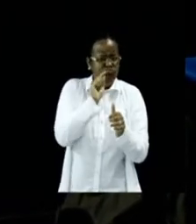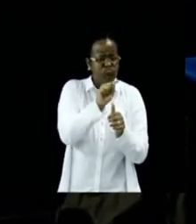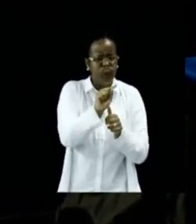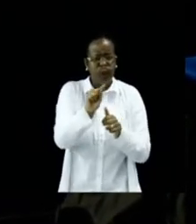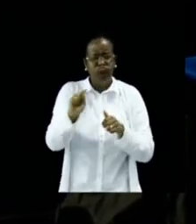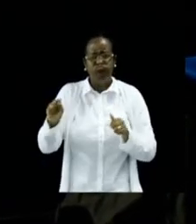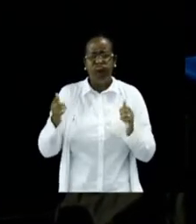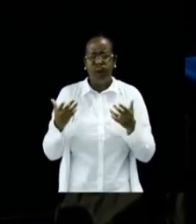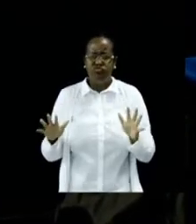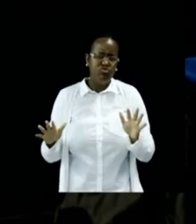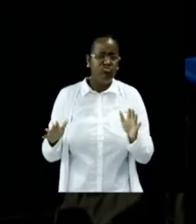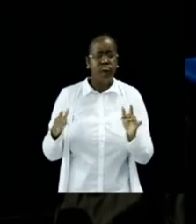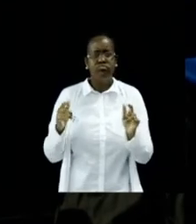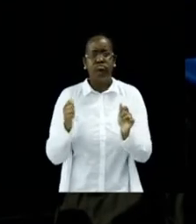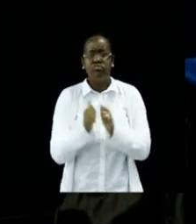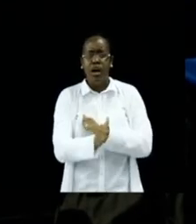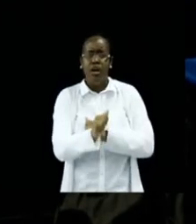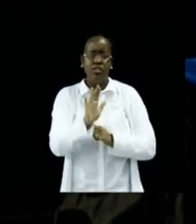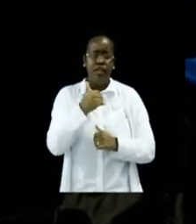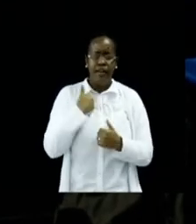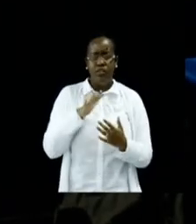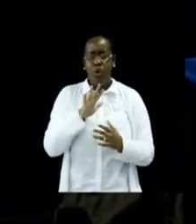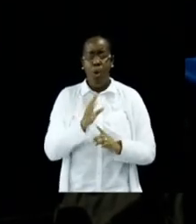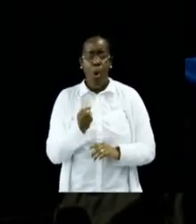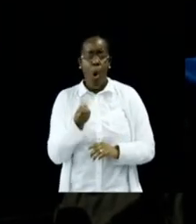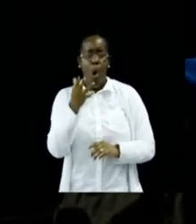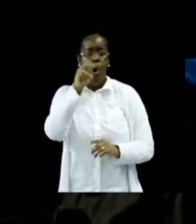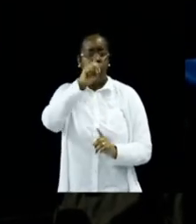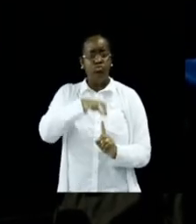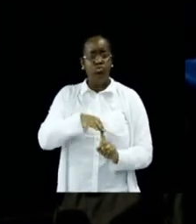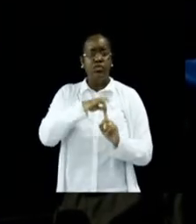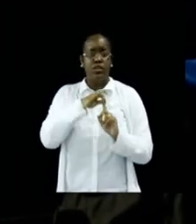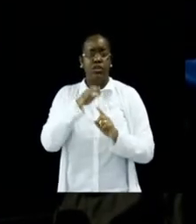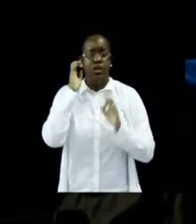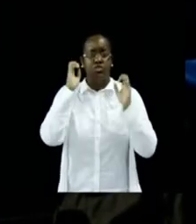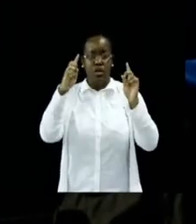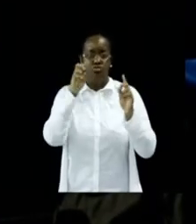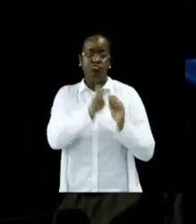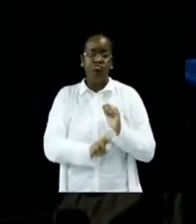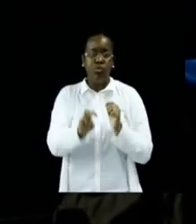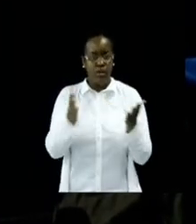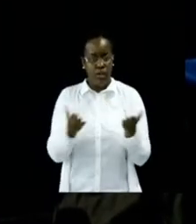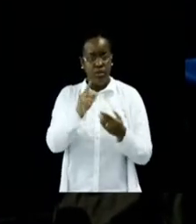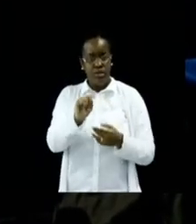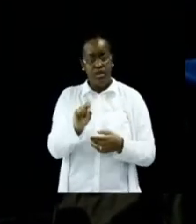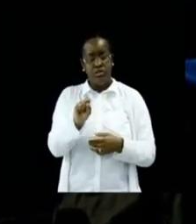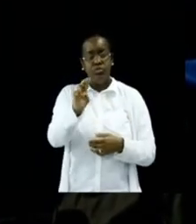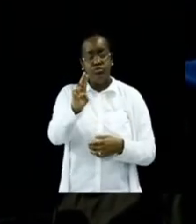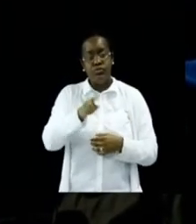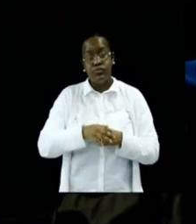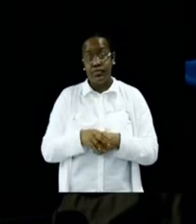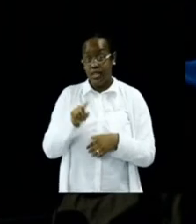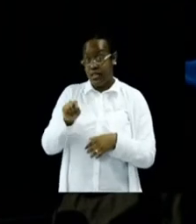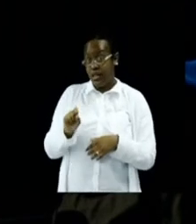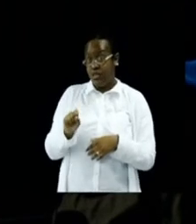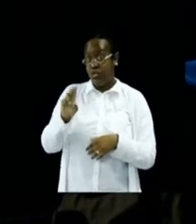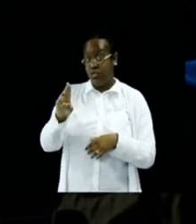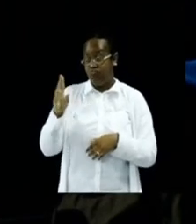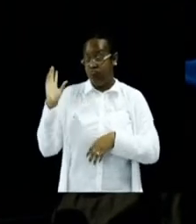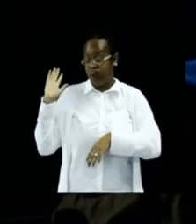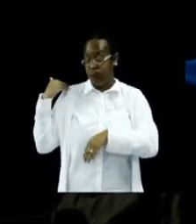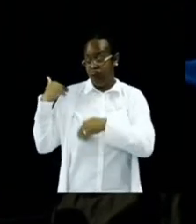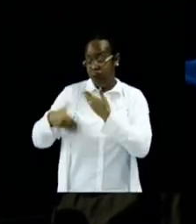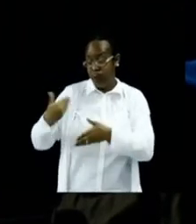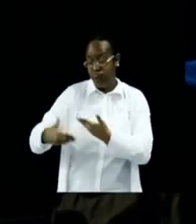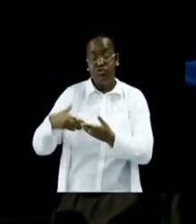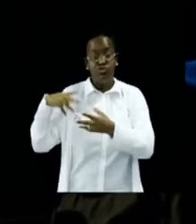have completed their own unique educational journey here at TSU. Texas Southern University tradition